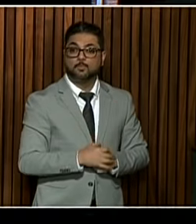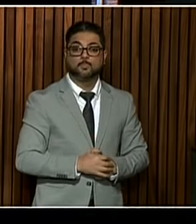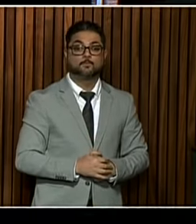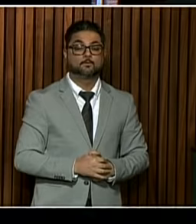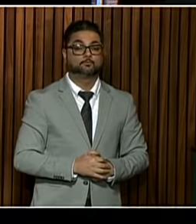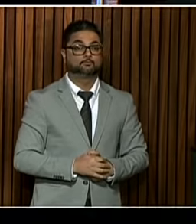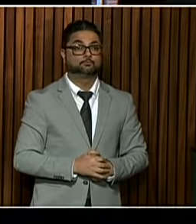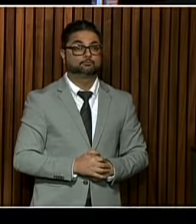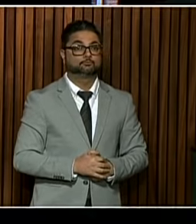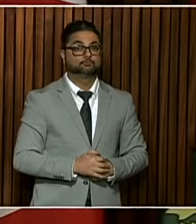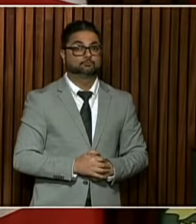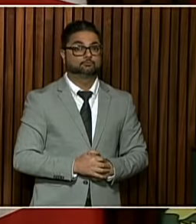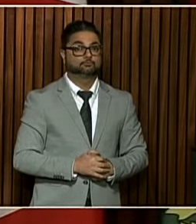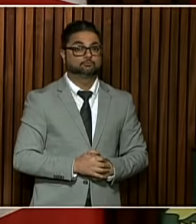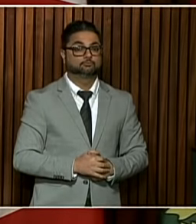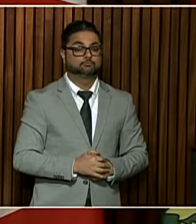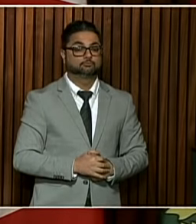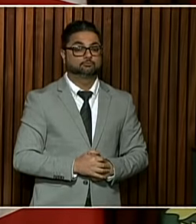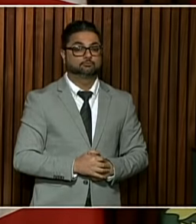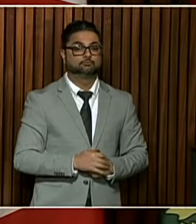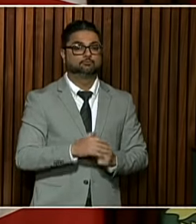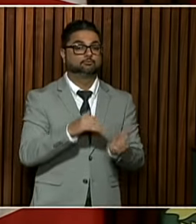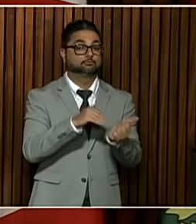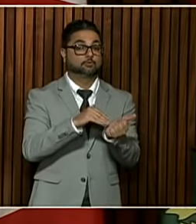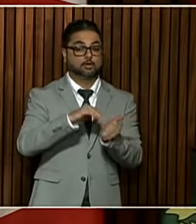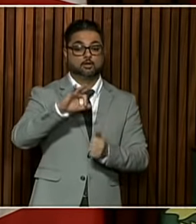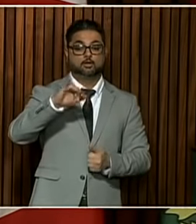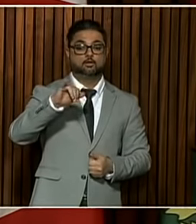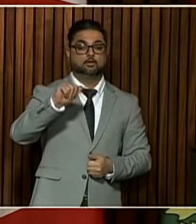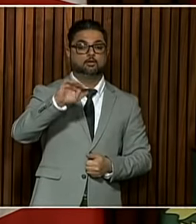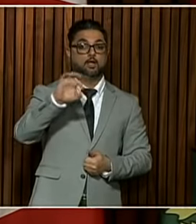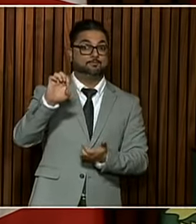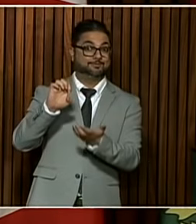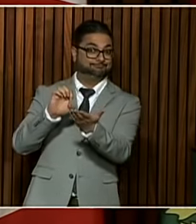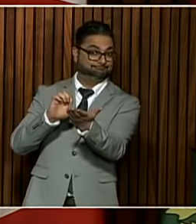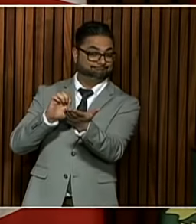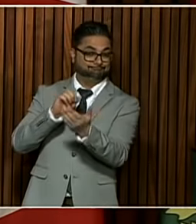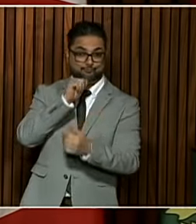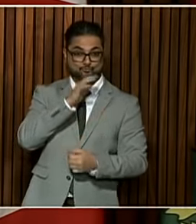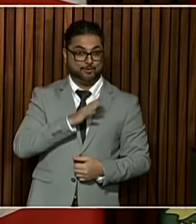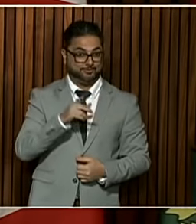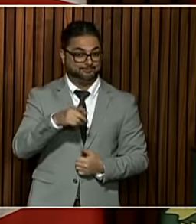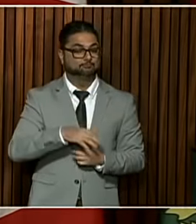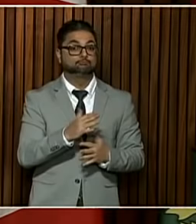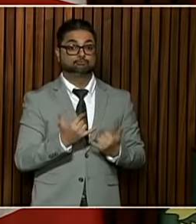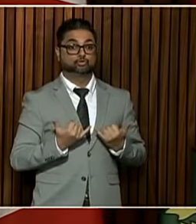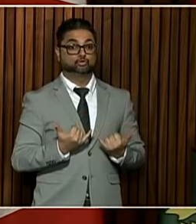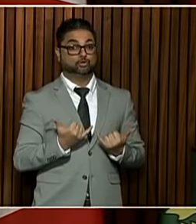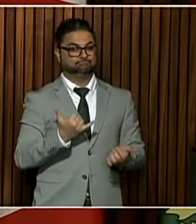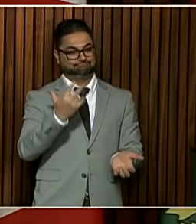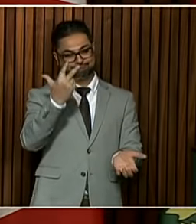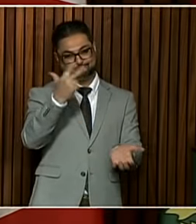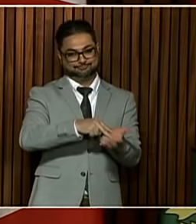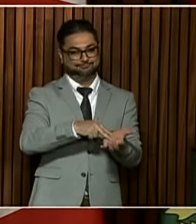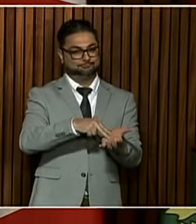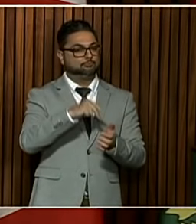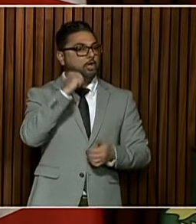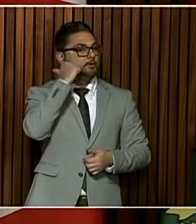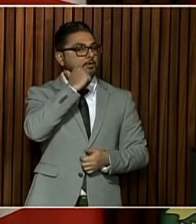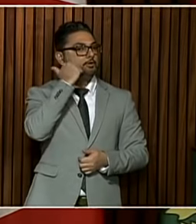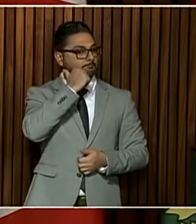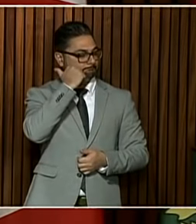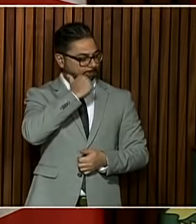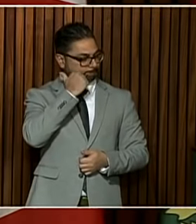sure. I know we're doing over 3,000 a day at this point, and aiming